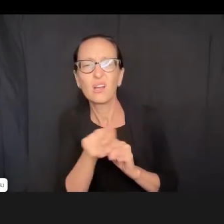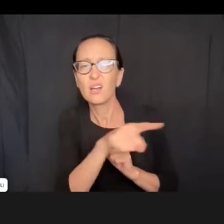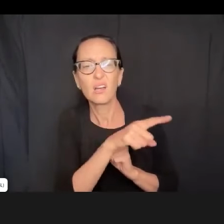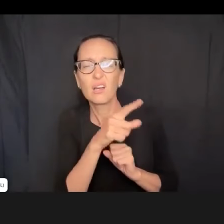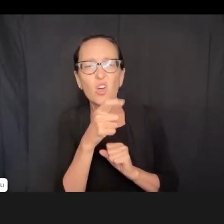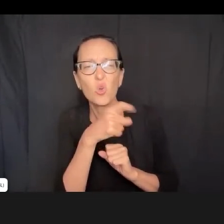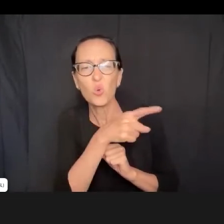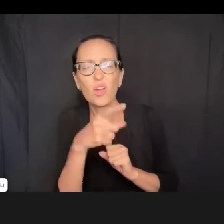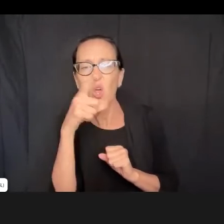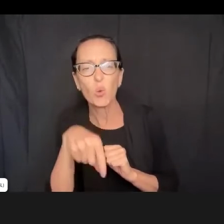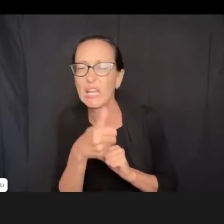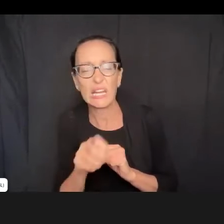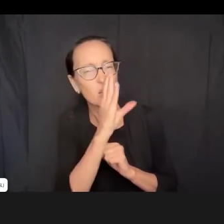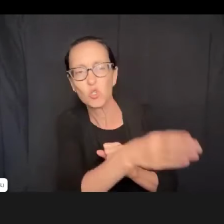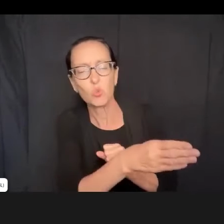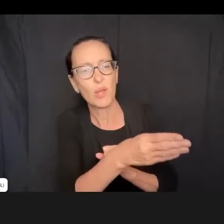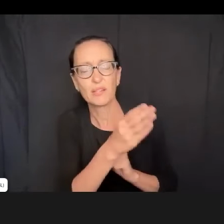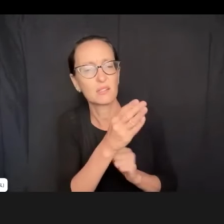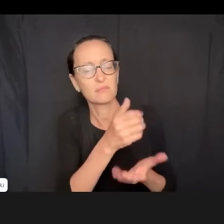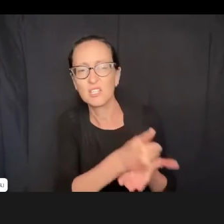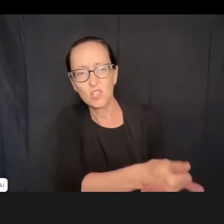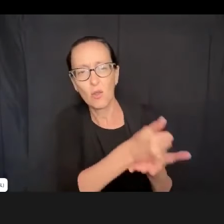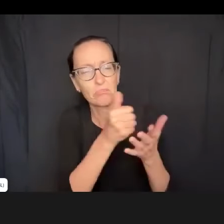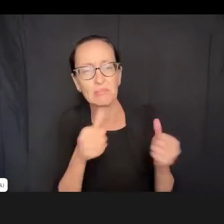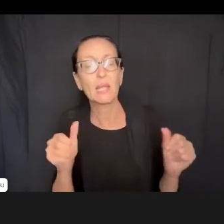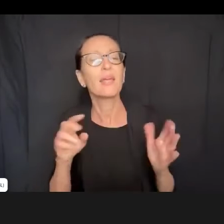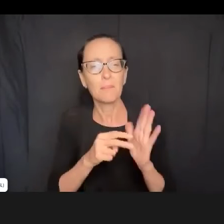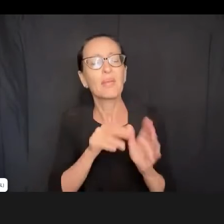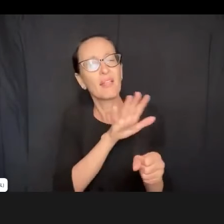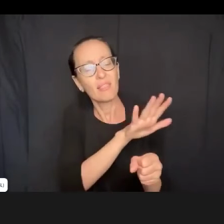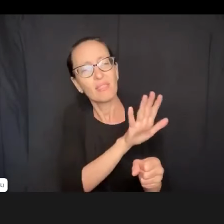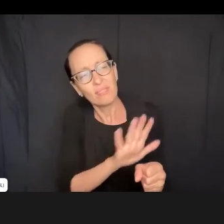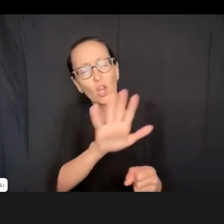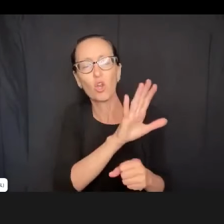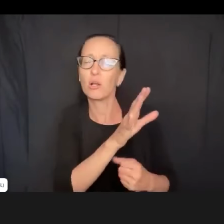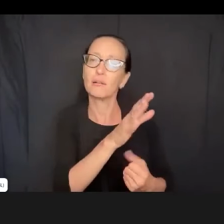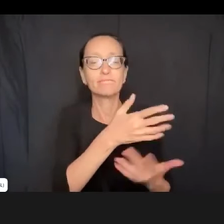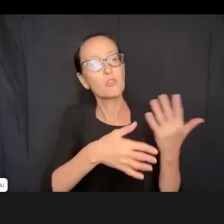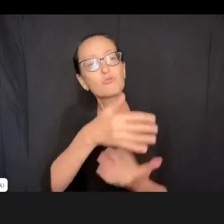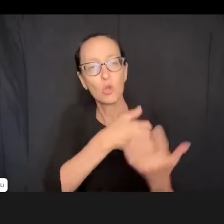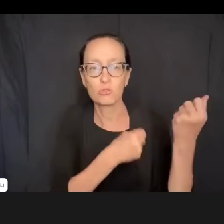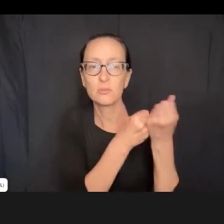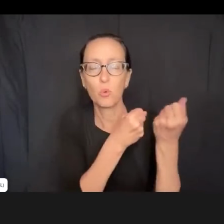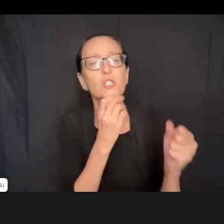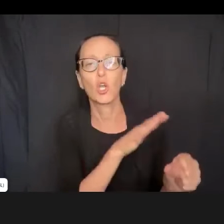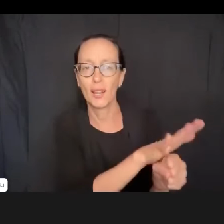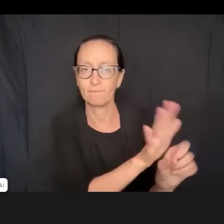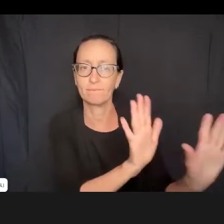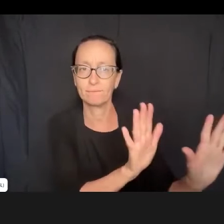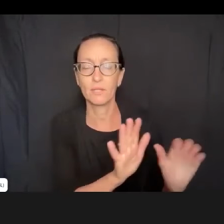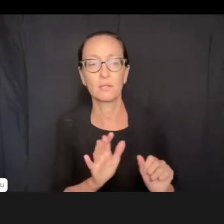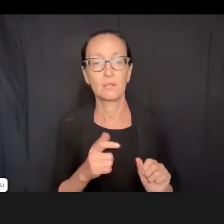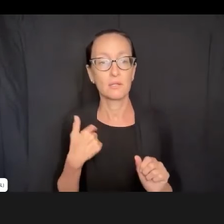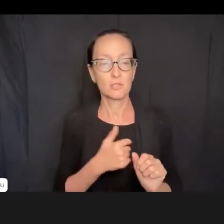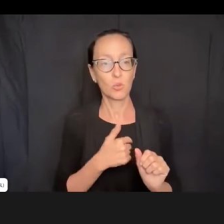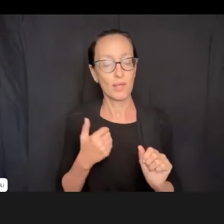at all, meaning their social supports are sufficient. And so we really come at this from a